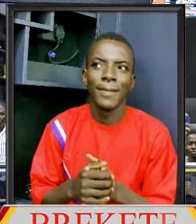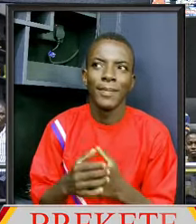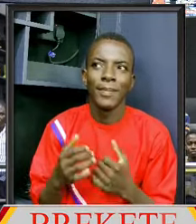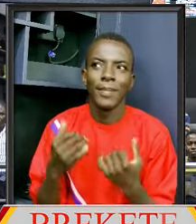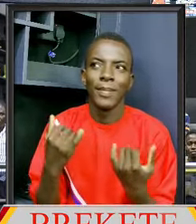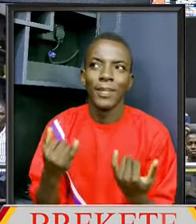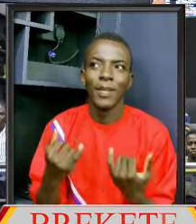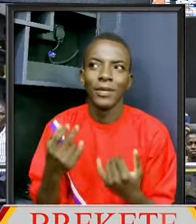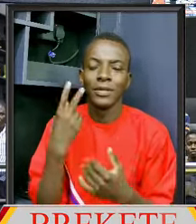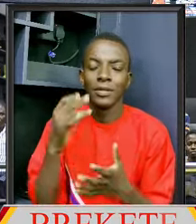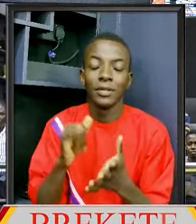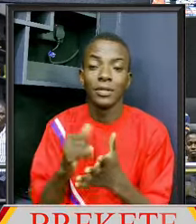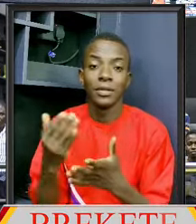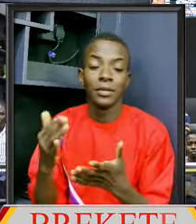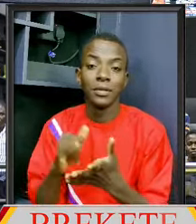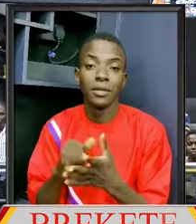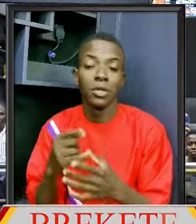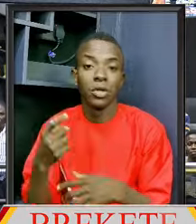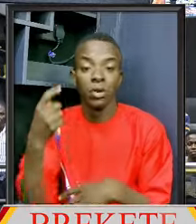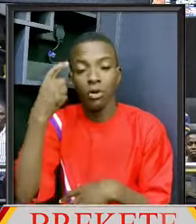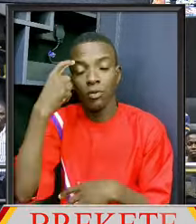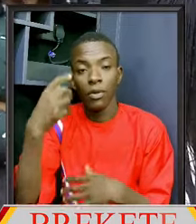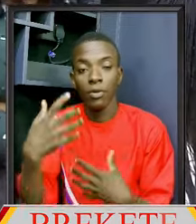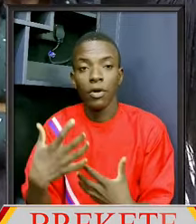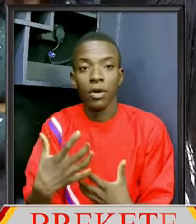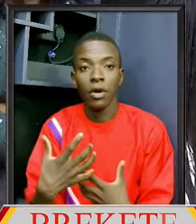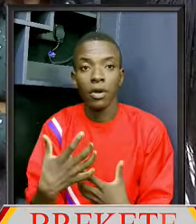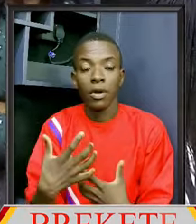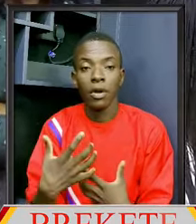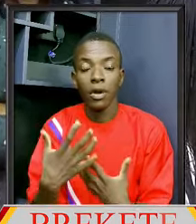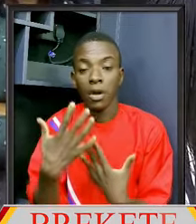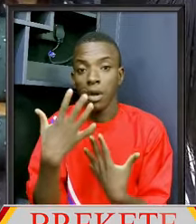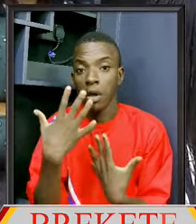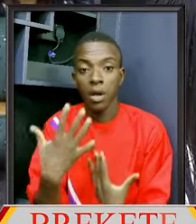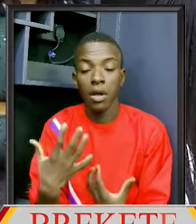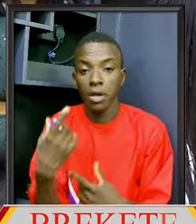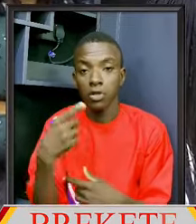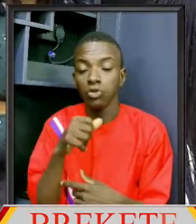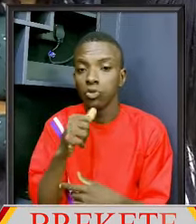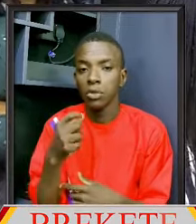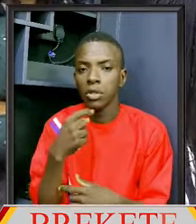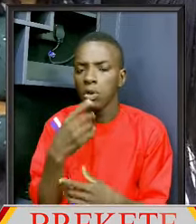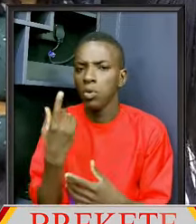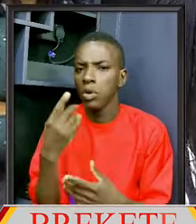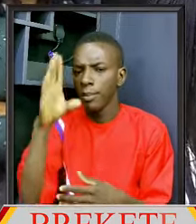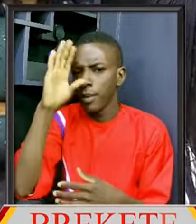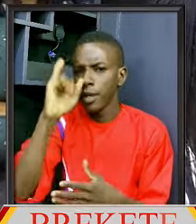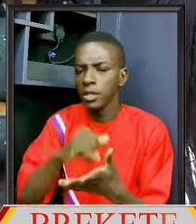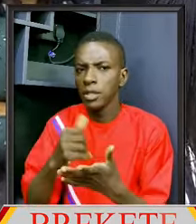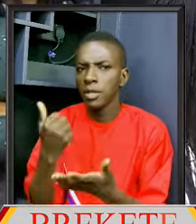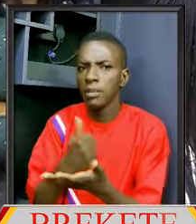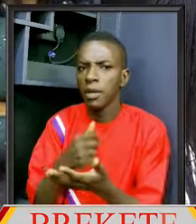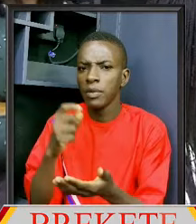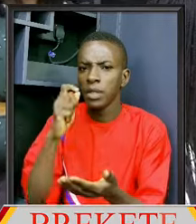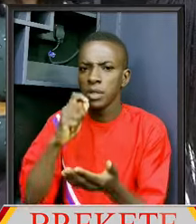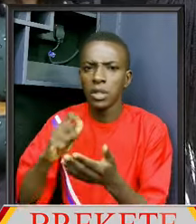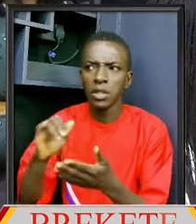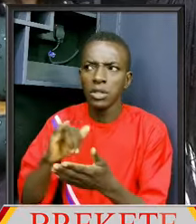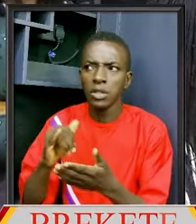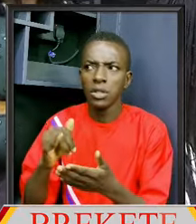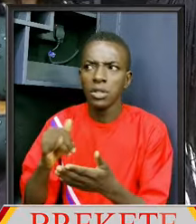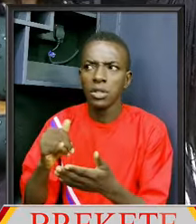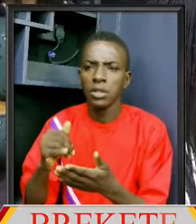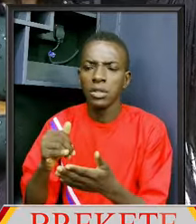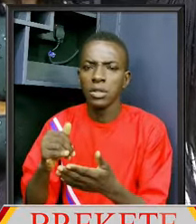Now, you see that thing where I talk where say government go verse. No be lie. He get one man where be permanent secretary. He don't